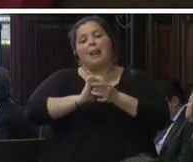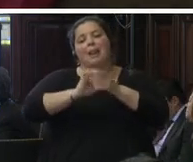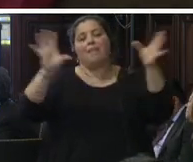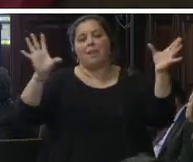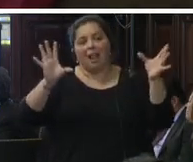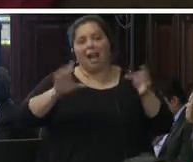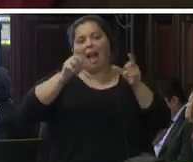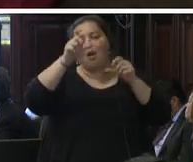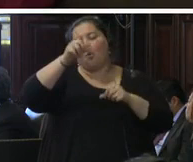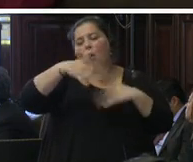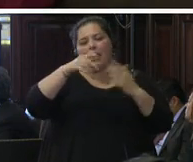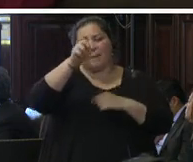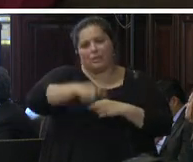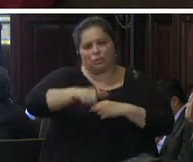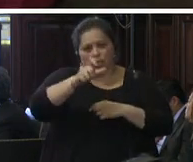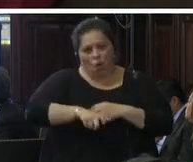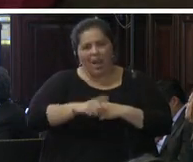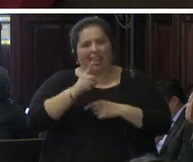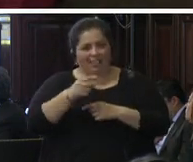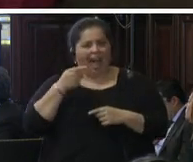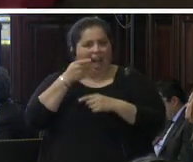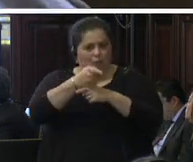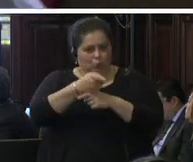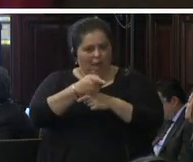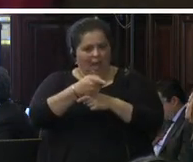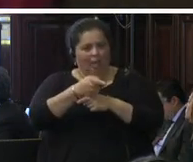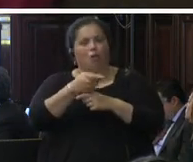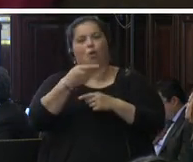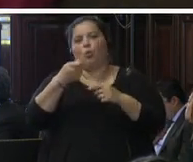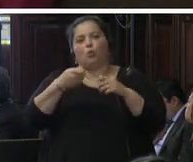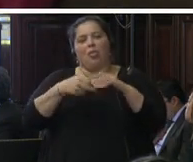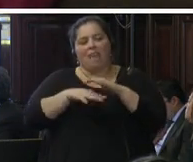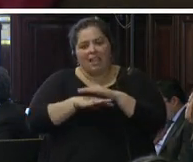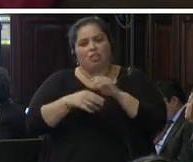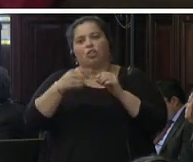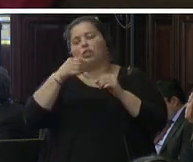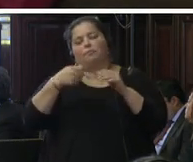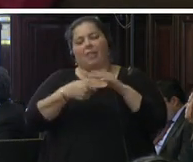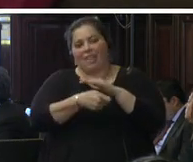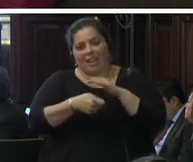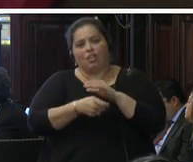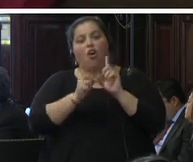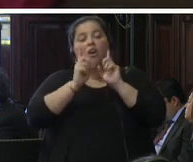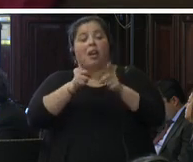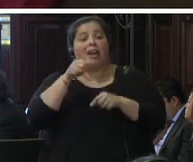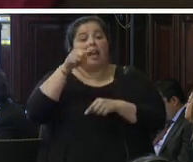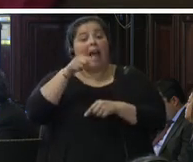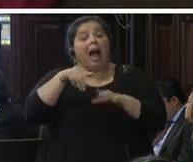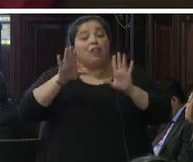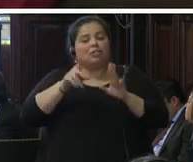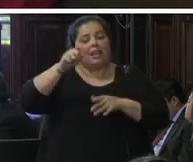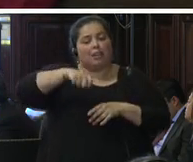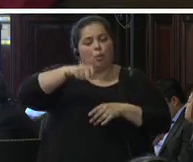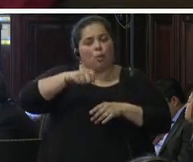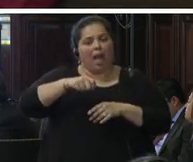the state proves that this person should be remanded and